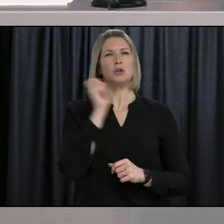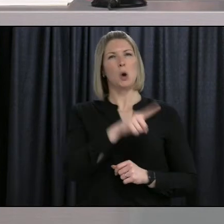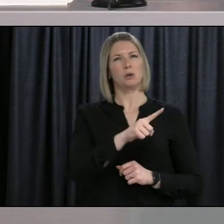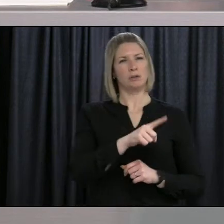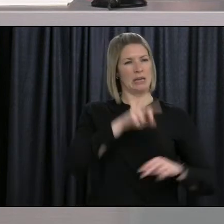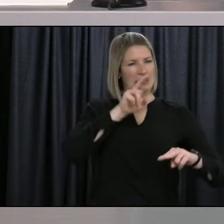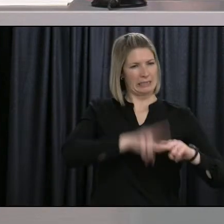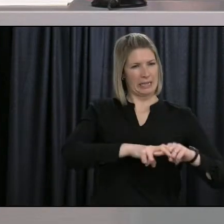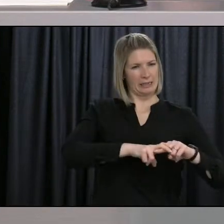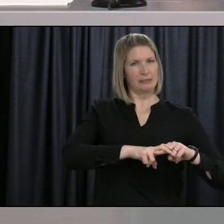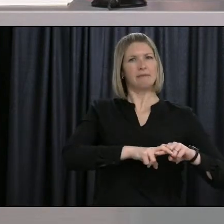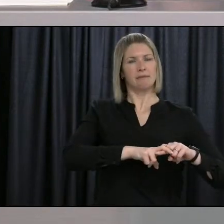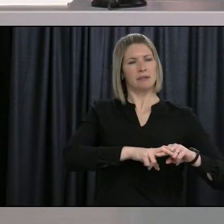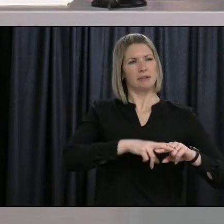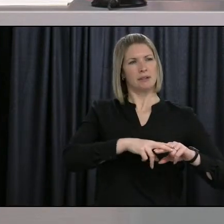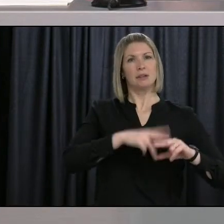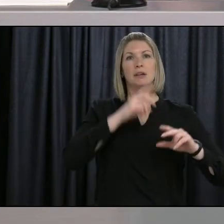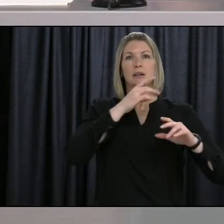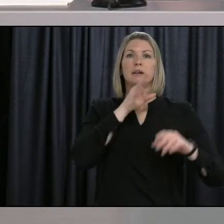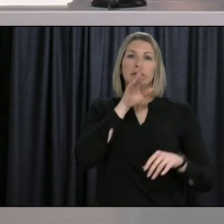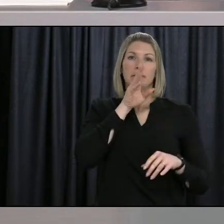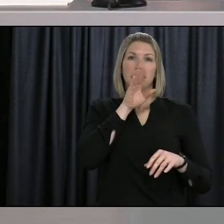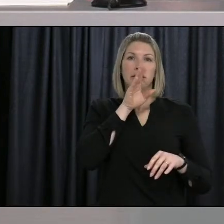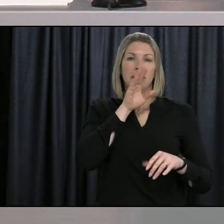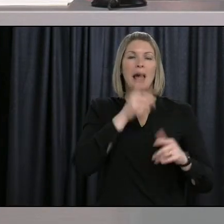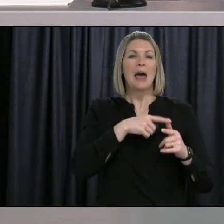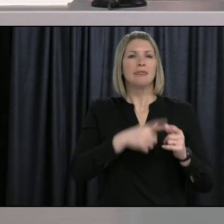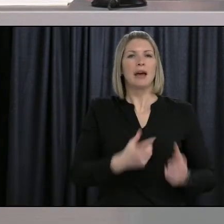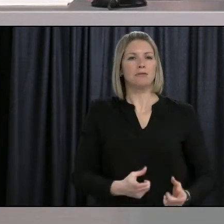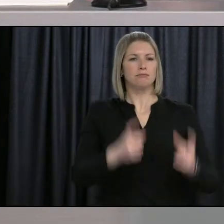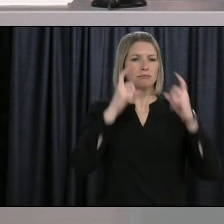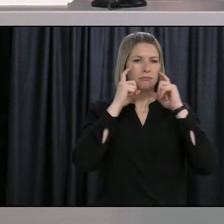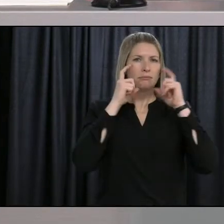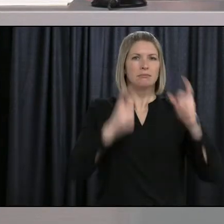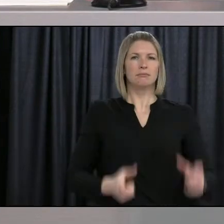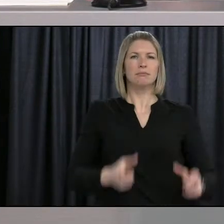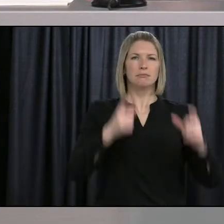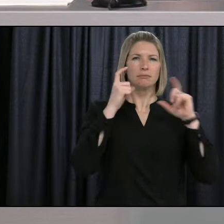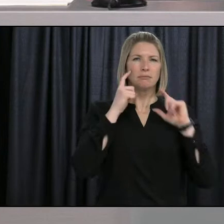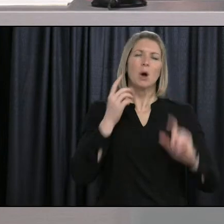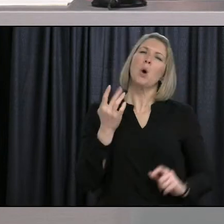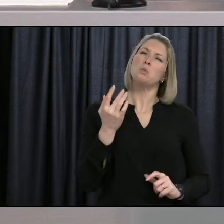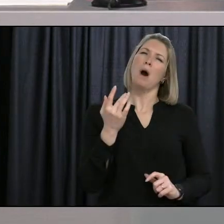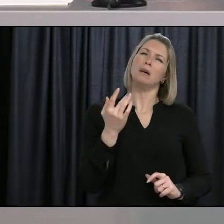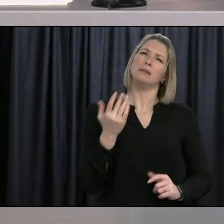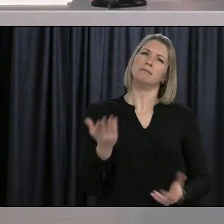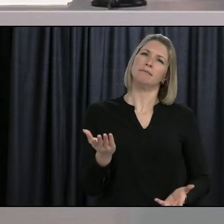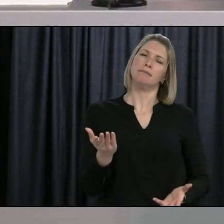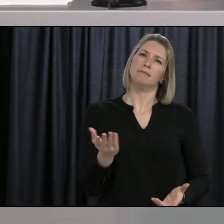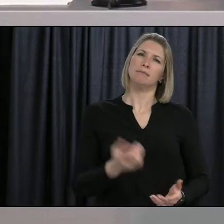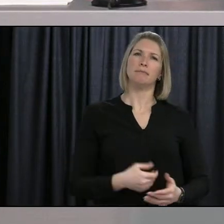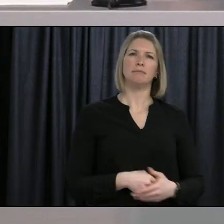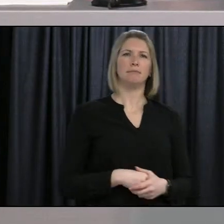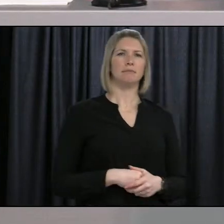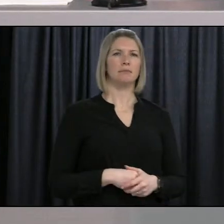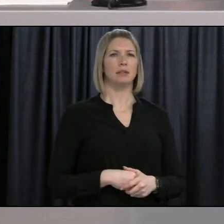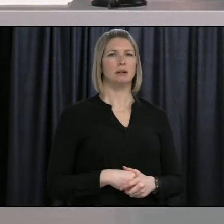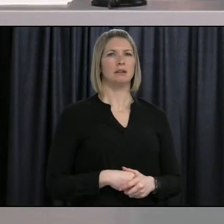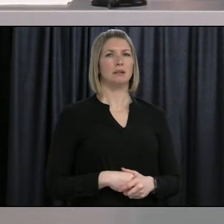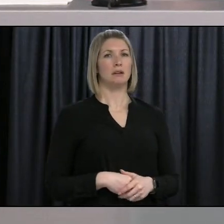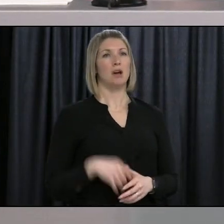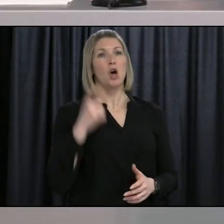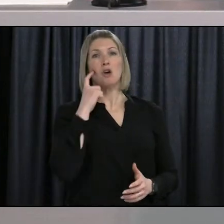today you've been wearing them for some parts of the briefing. Wondering if you could just explain what changed. Well, we